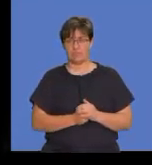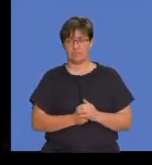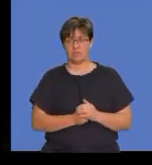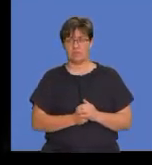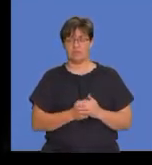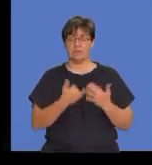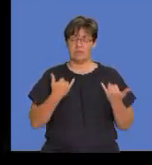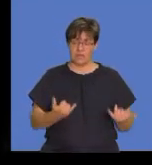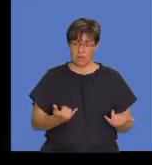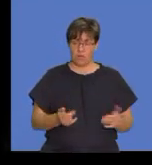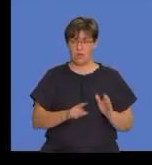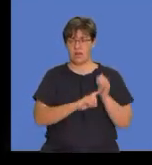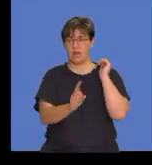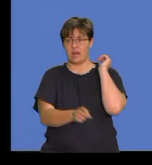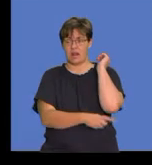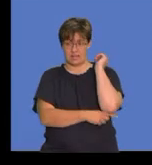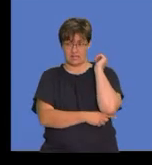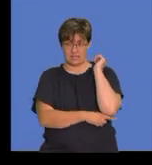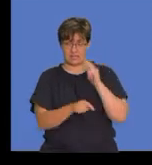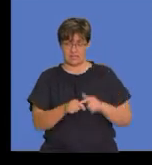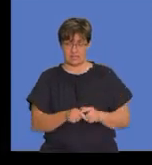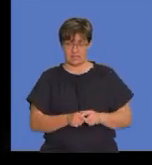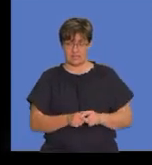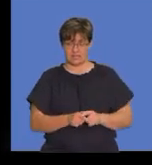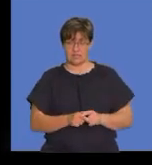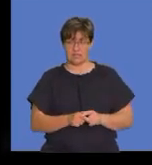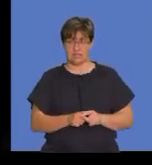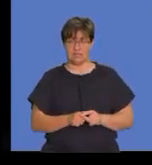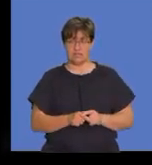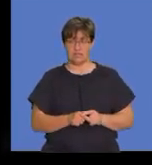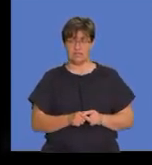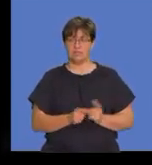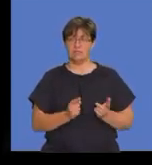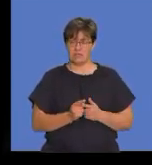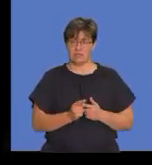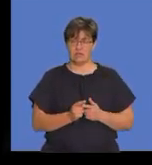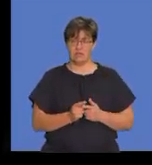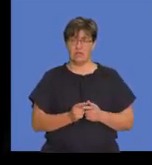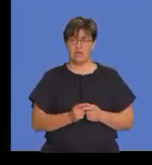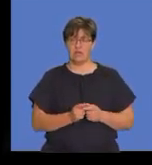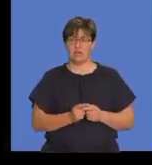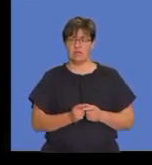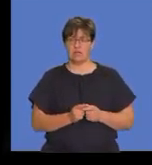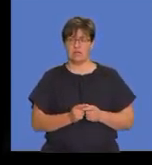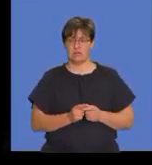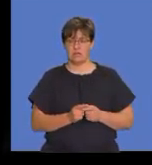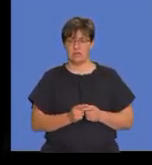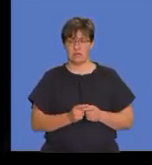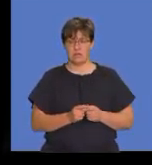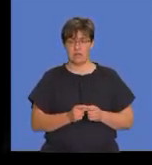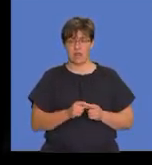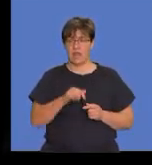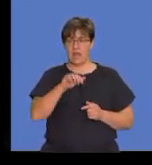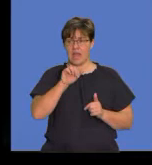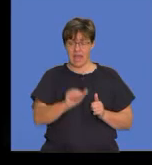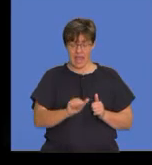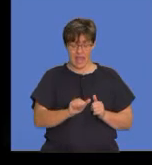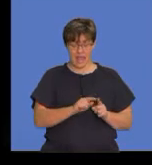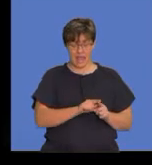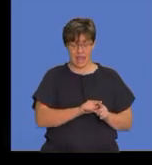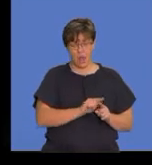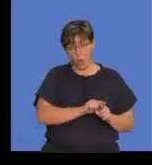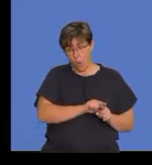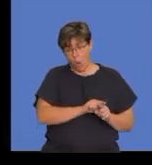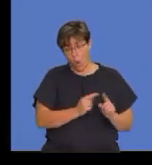trigonometry. Now, the last ratio is length of the side opposite angle